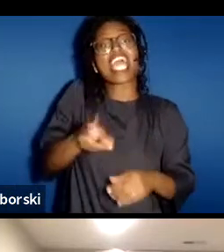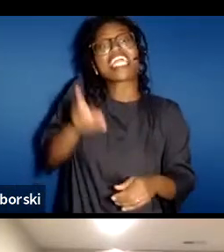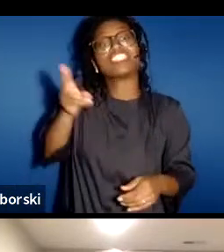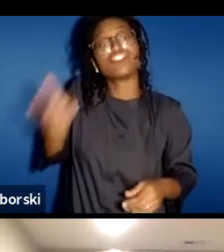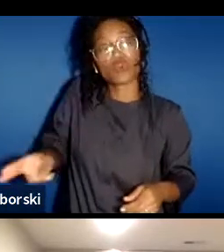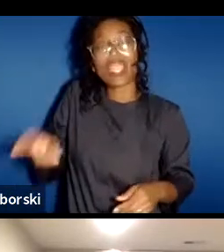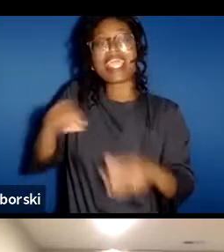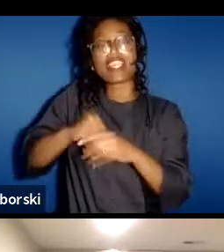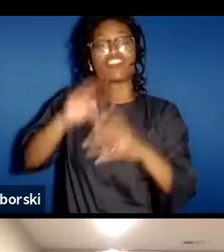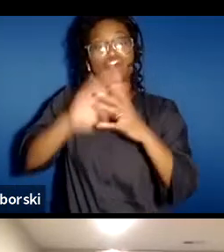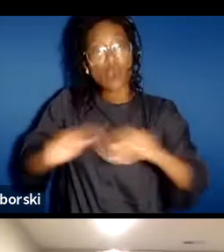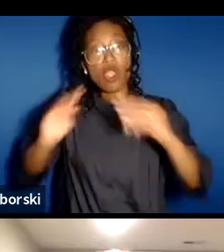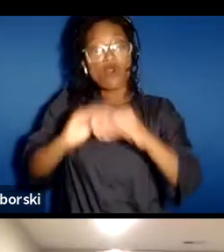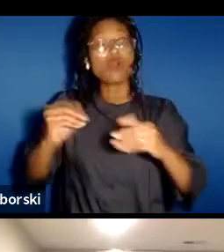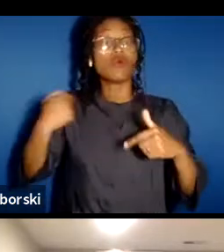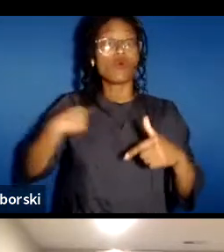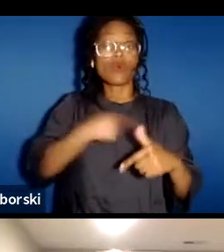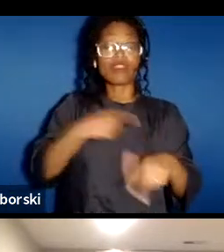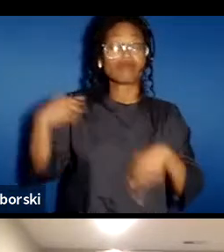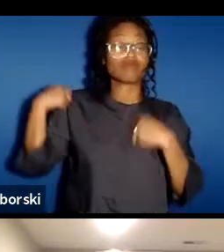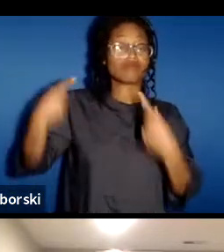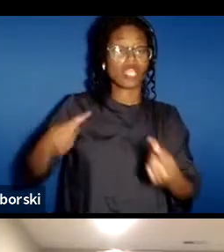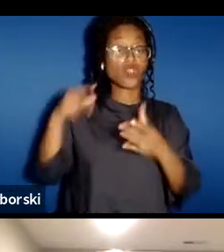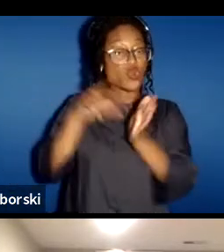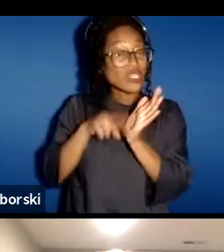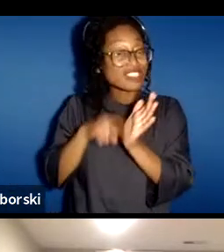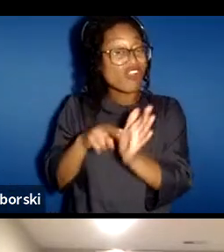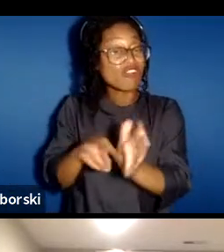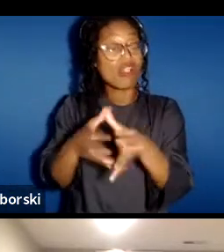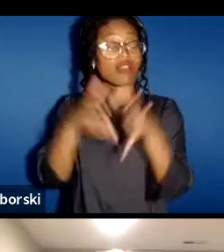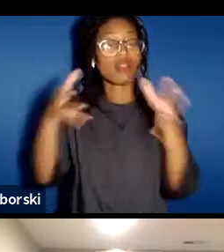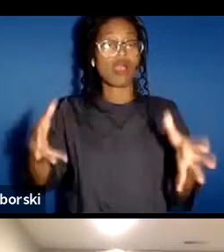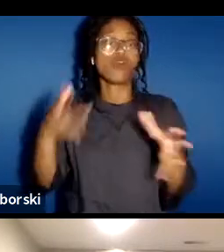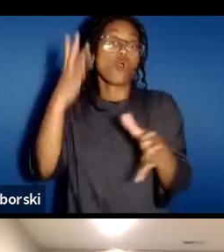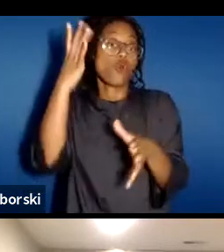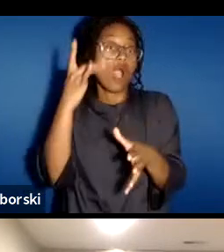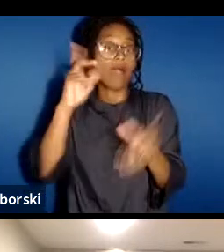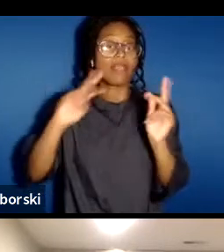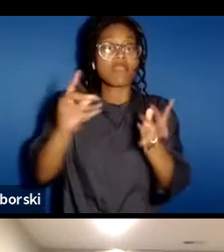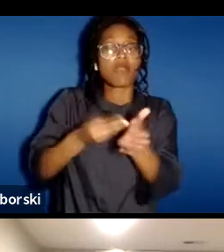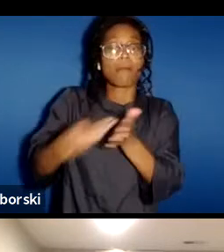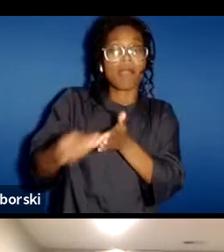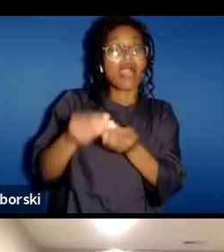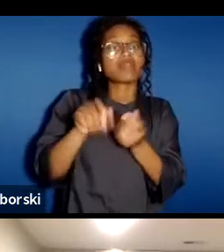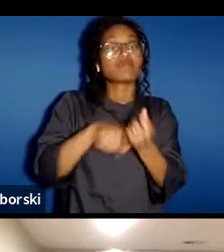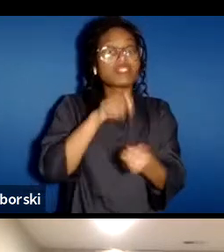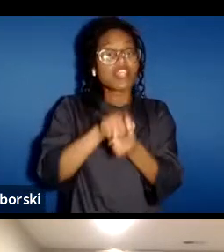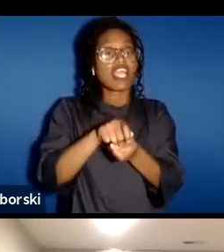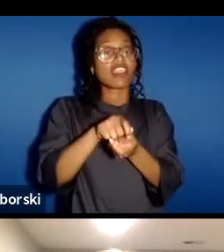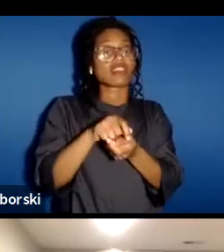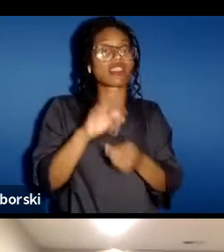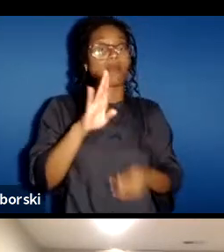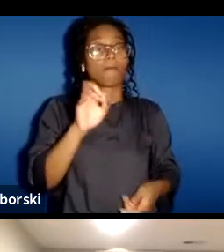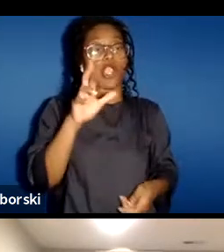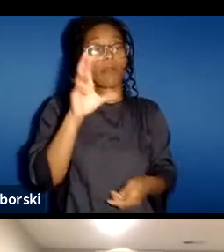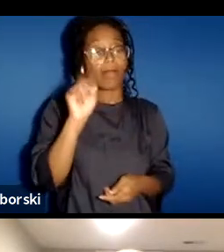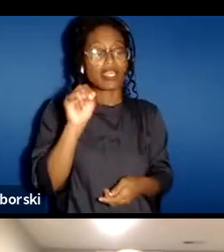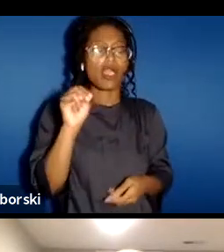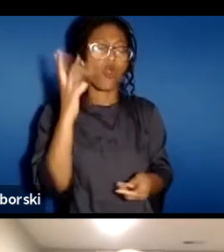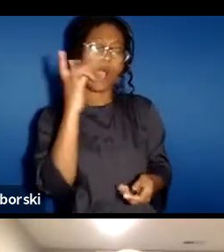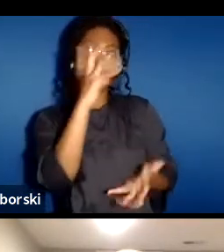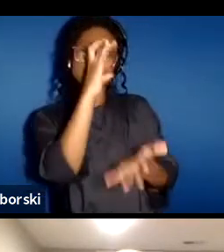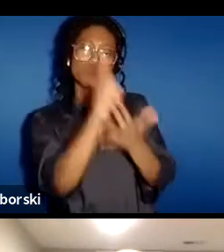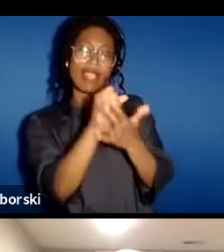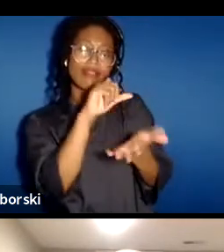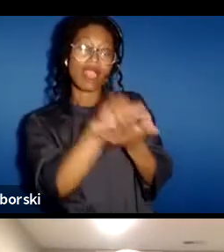And we've done a lot of research for as to why people buy certain bourbons and what attracts them. And it comes